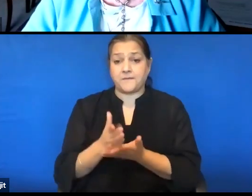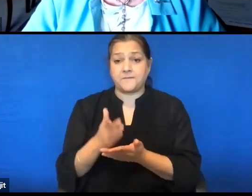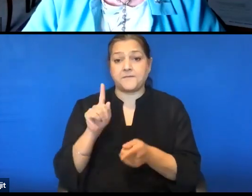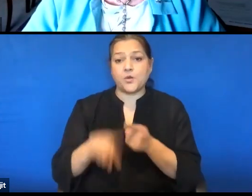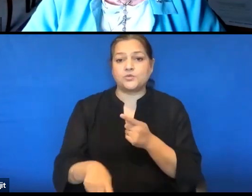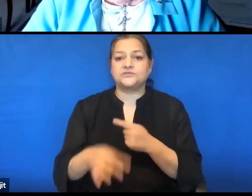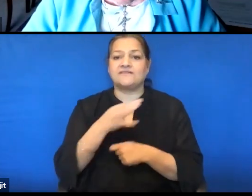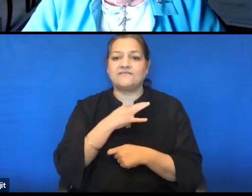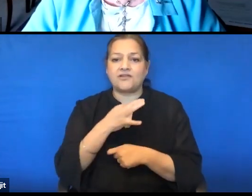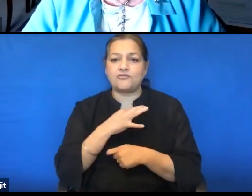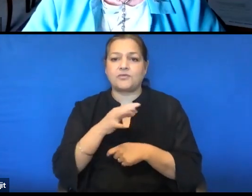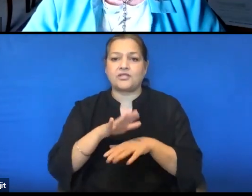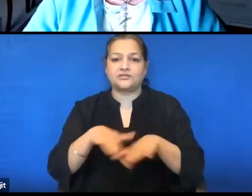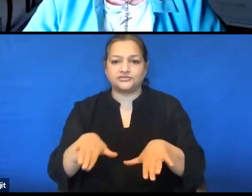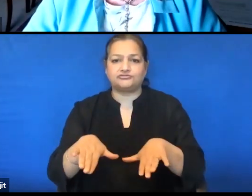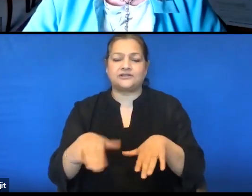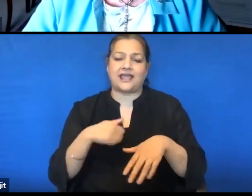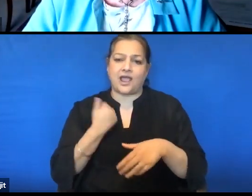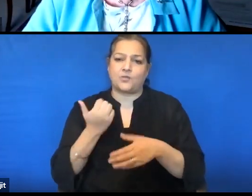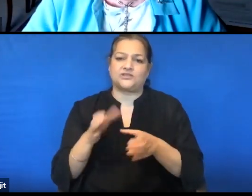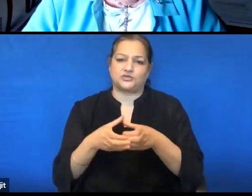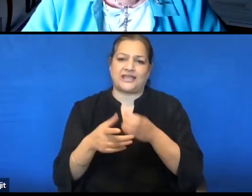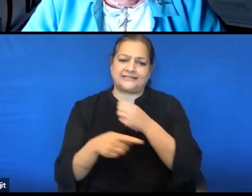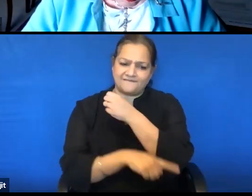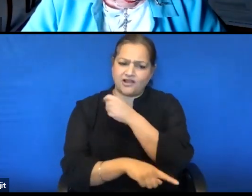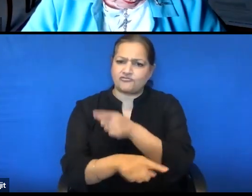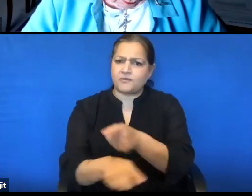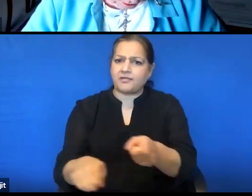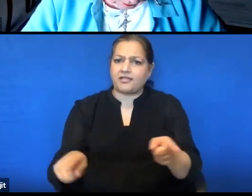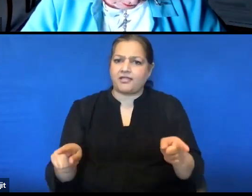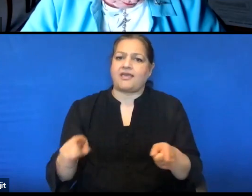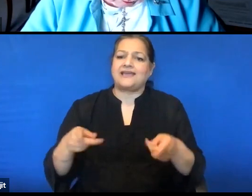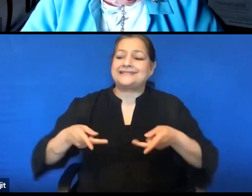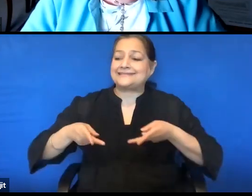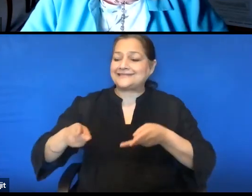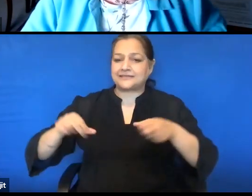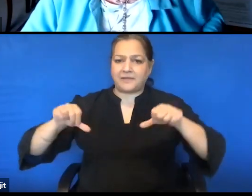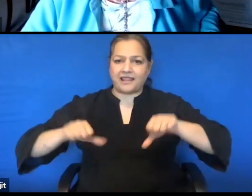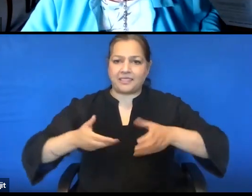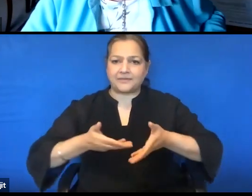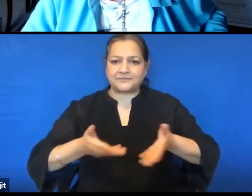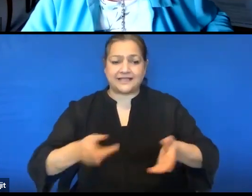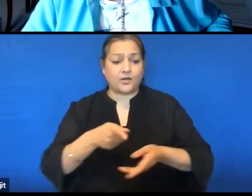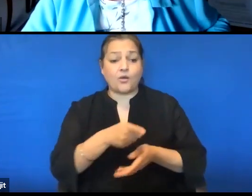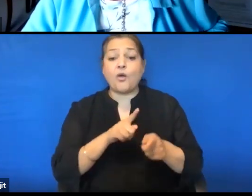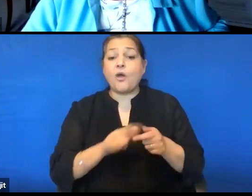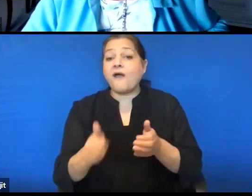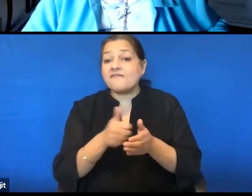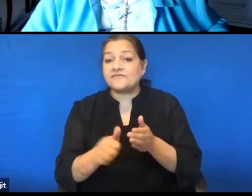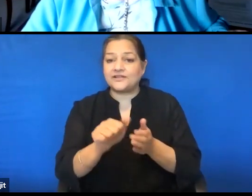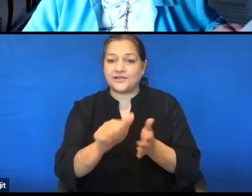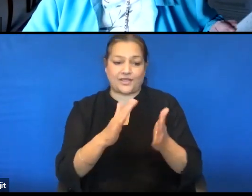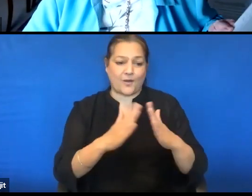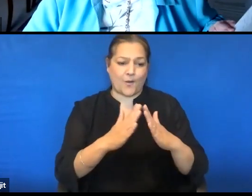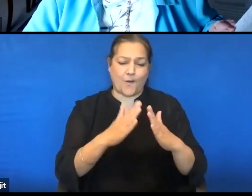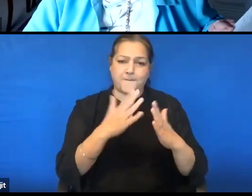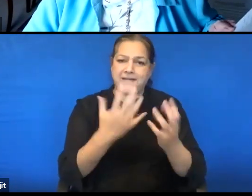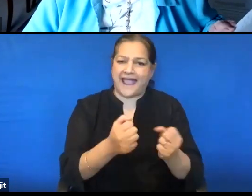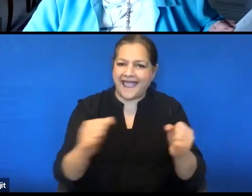society. They've been successively let down by the system. They often come from homes that have domestic violence in